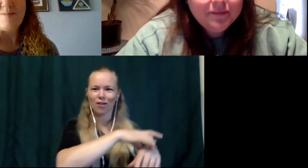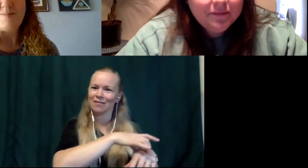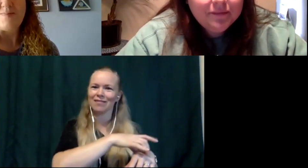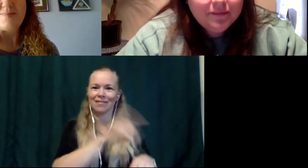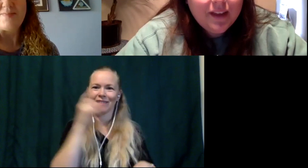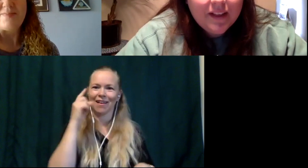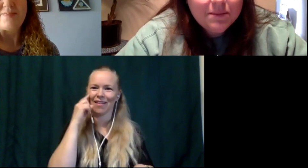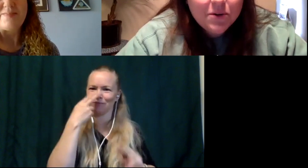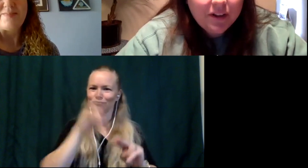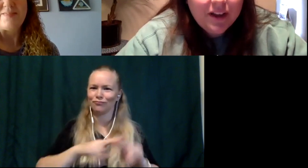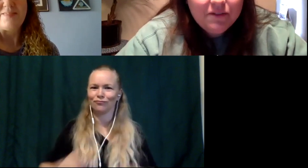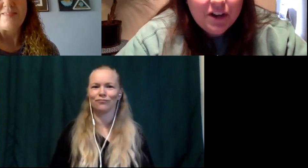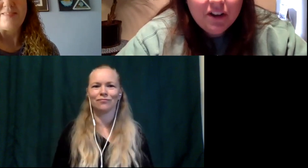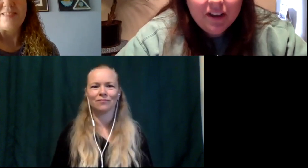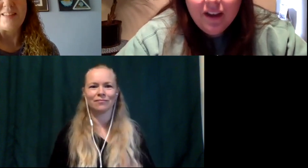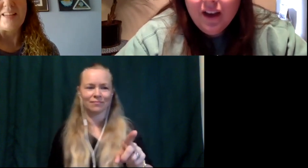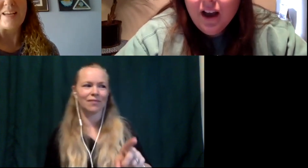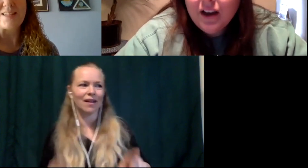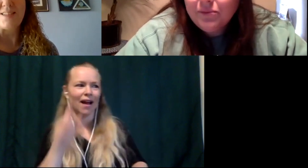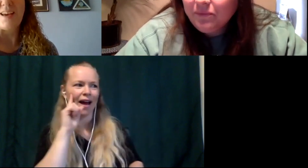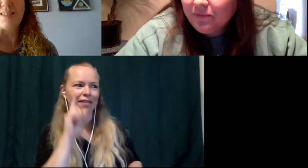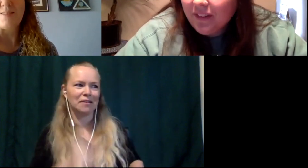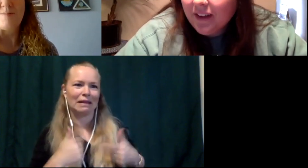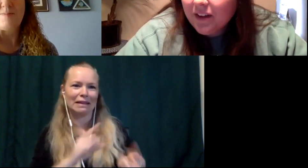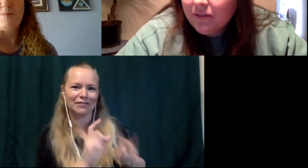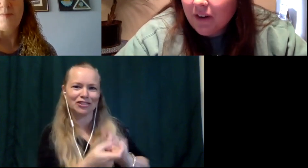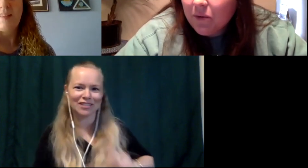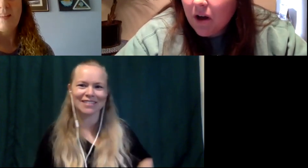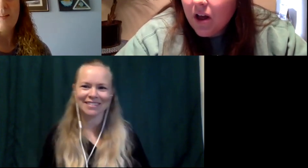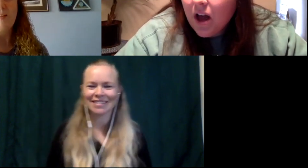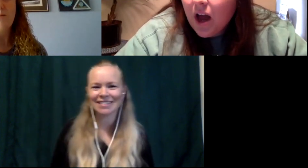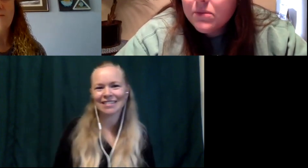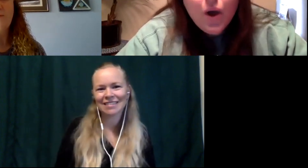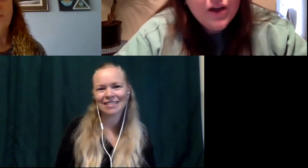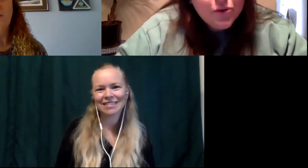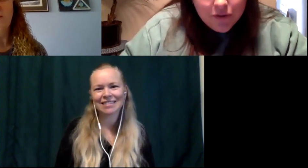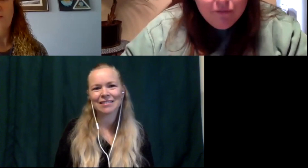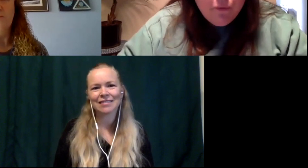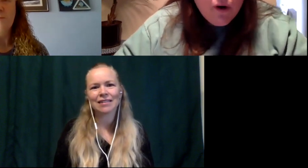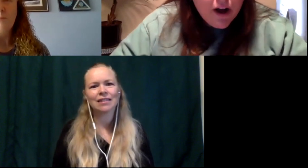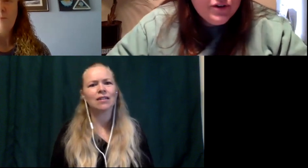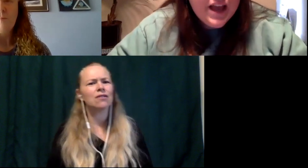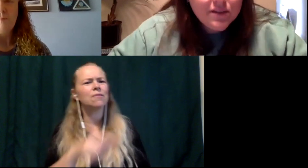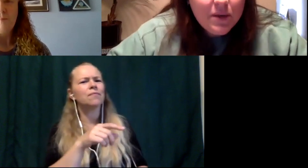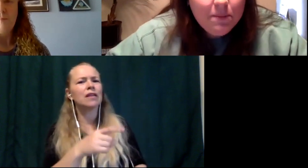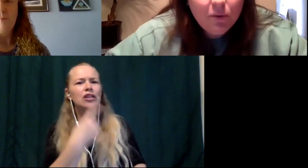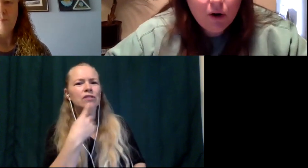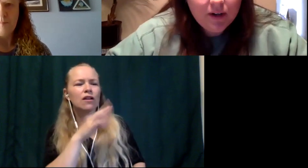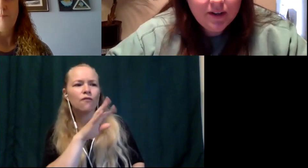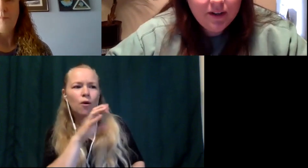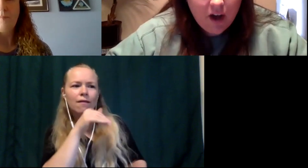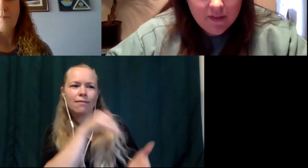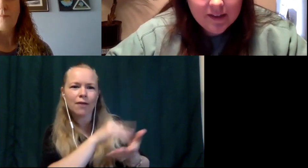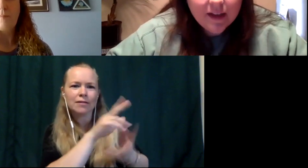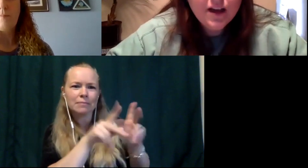fun. Yeah, that seems totally life-changing. Yes, yes. Very cool. So you said 400,000 people